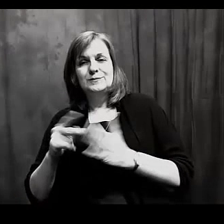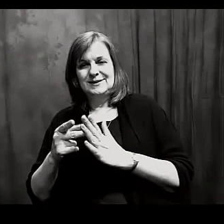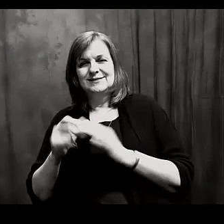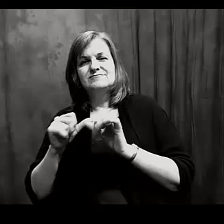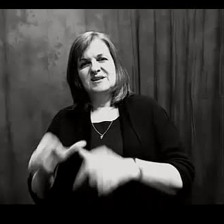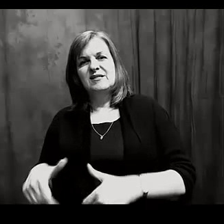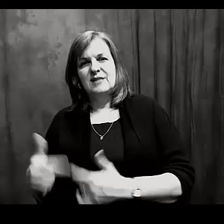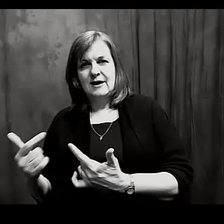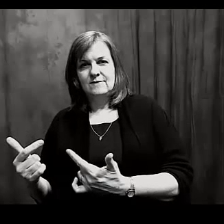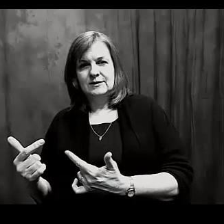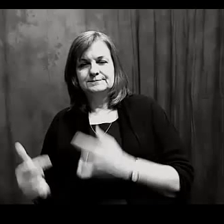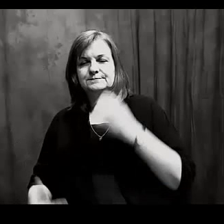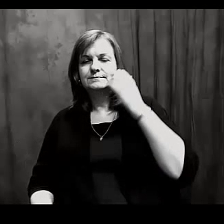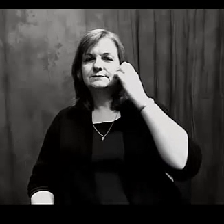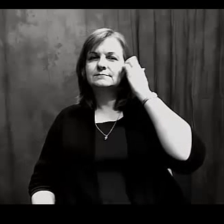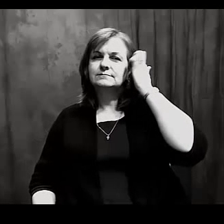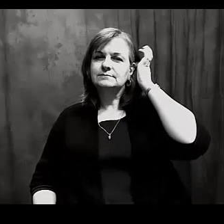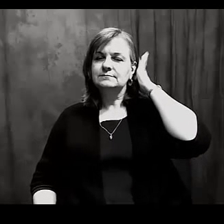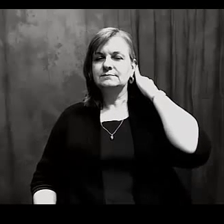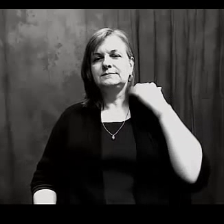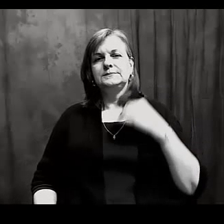is one that is still alive.